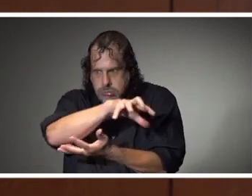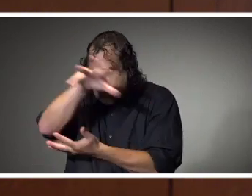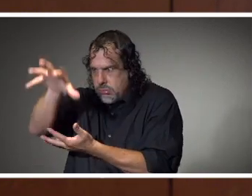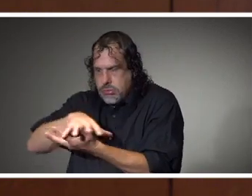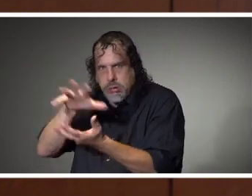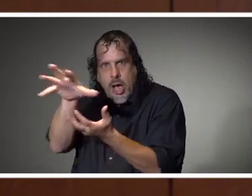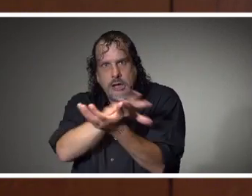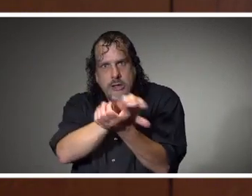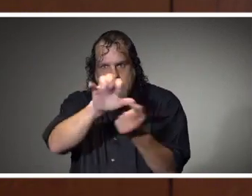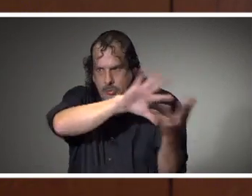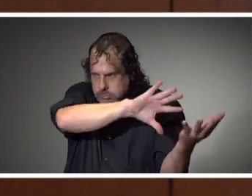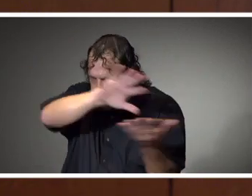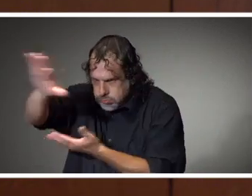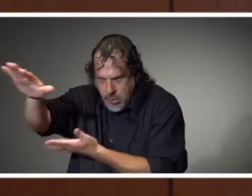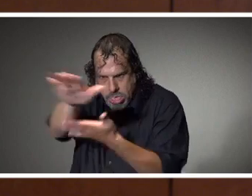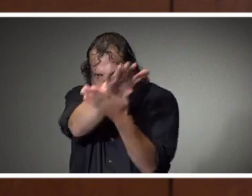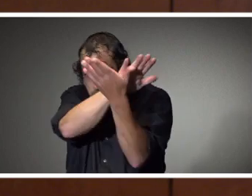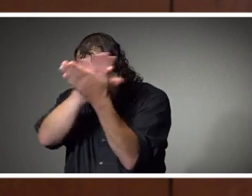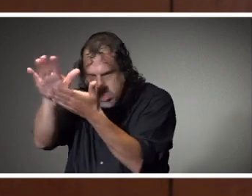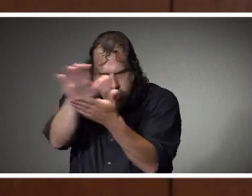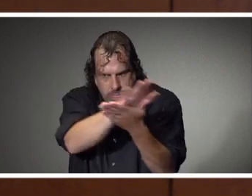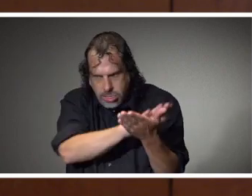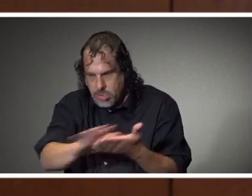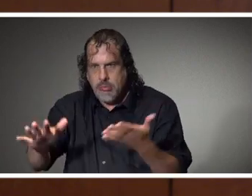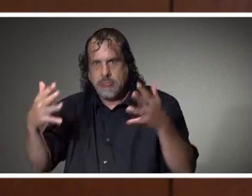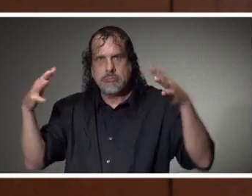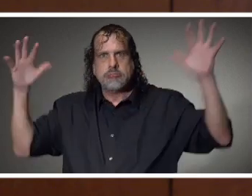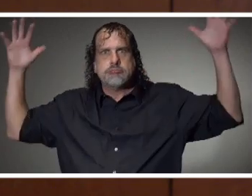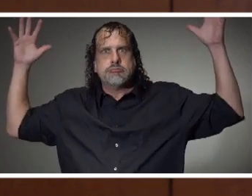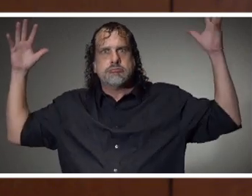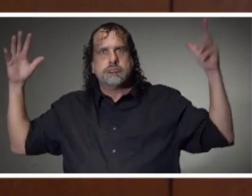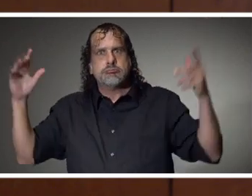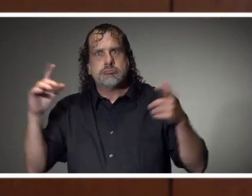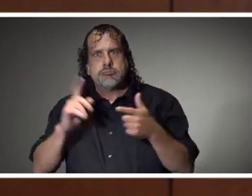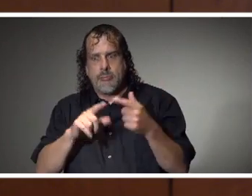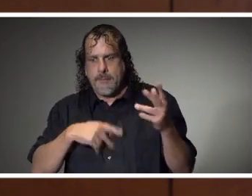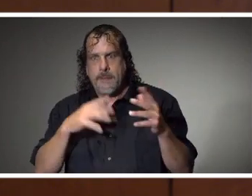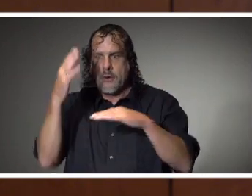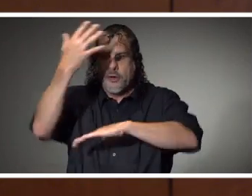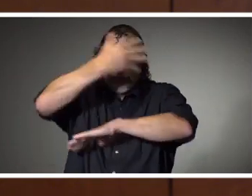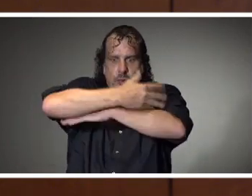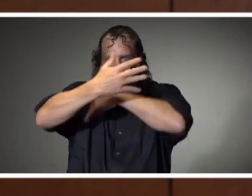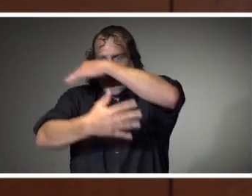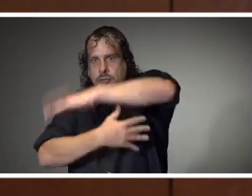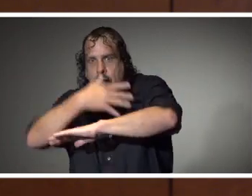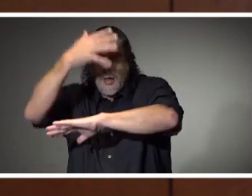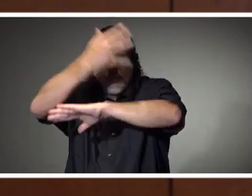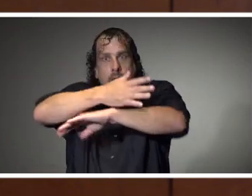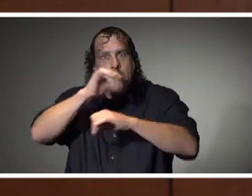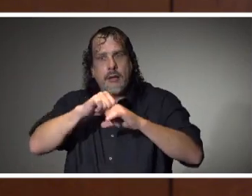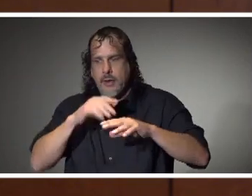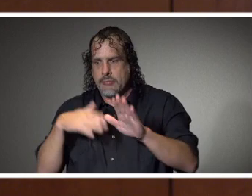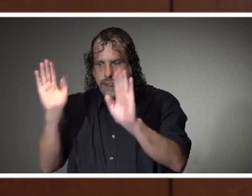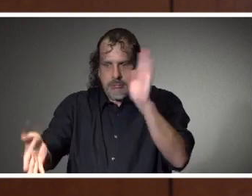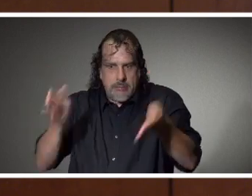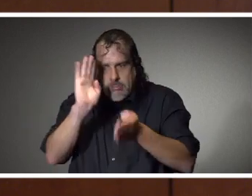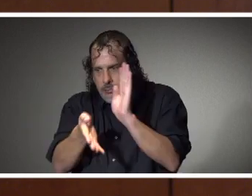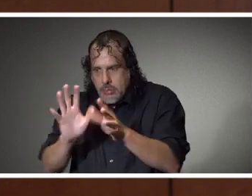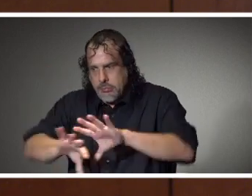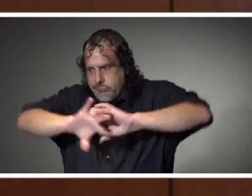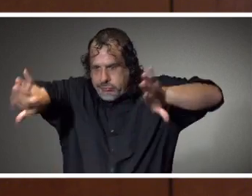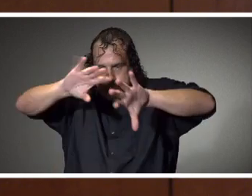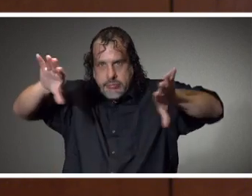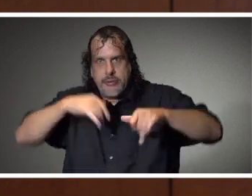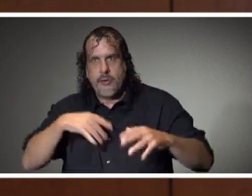name it, and also the debris off the roads, clearing them up for emergency traffic, for ambulances to be able to get people to medical health and everything else.